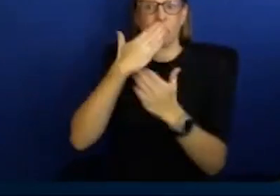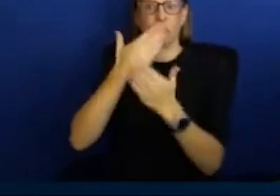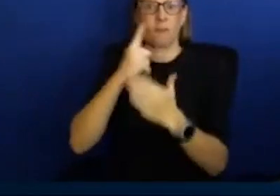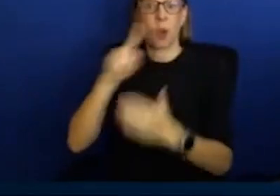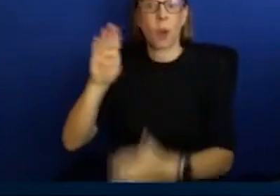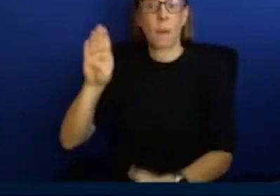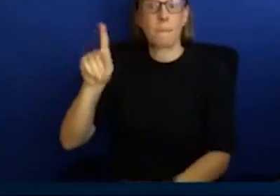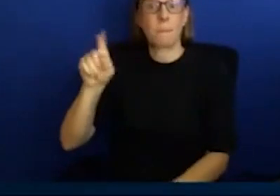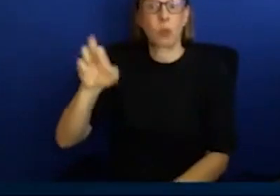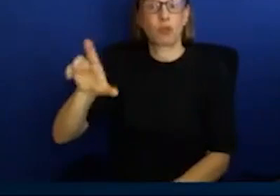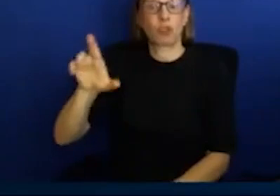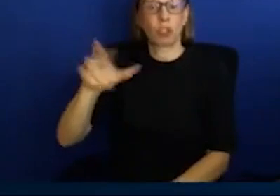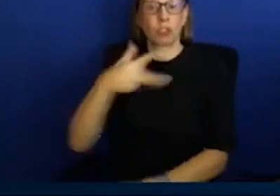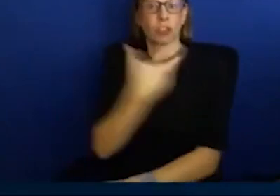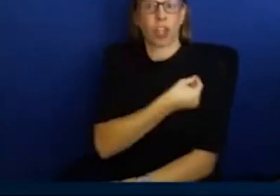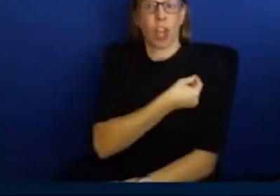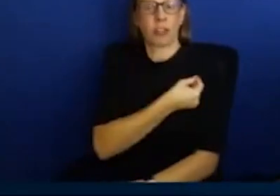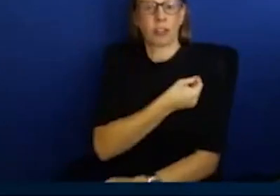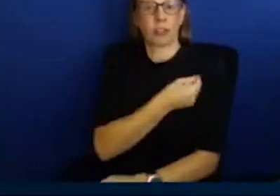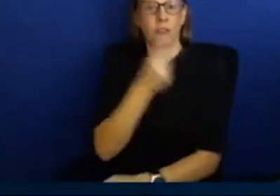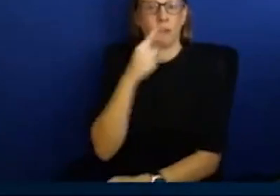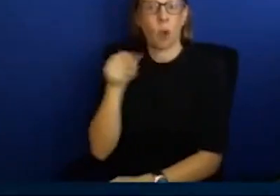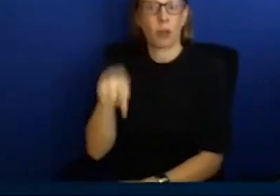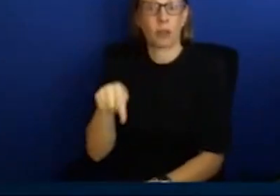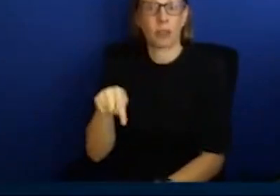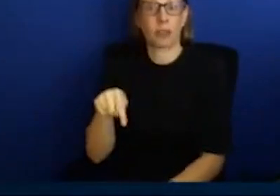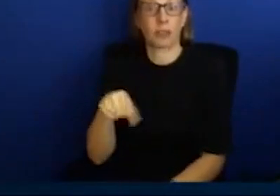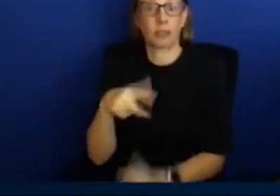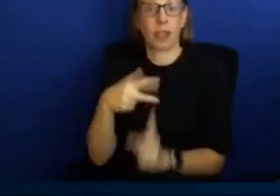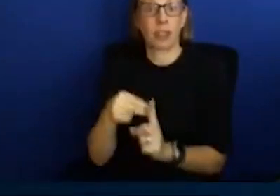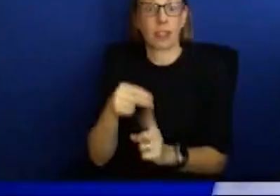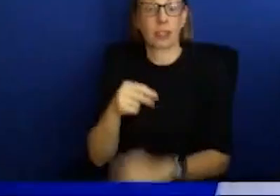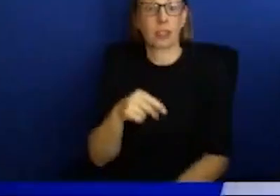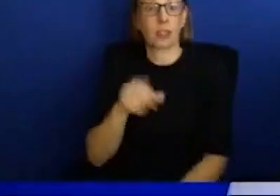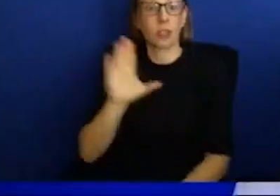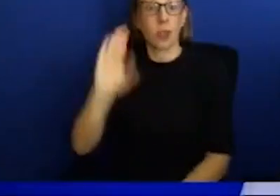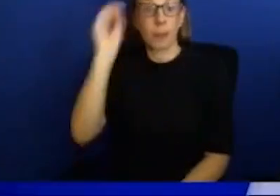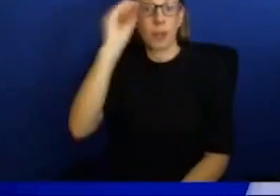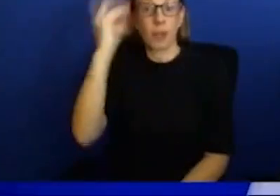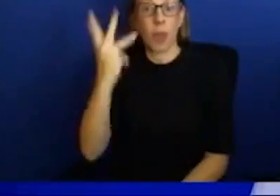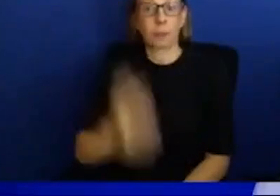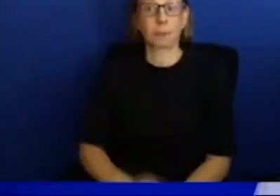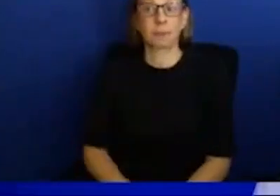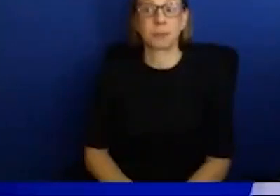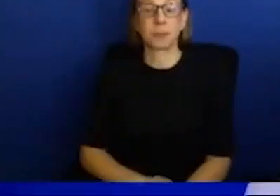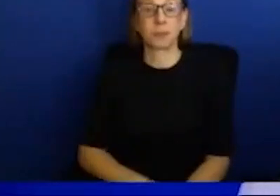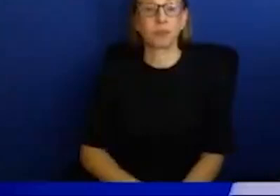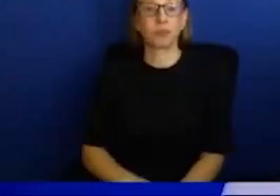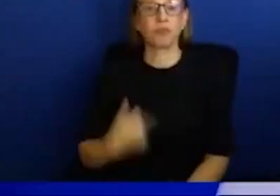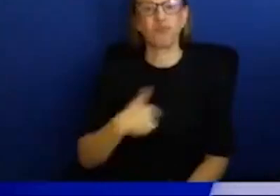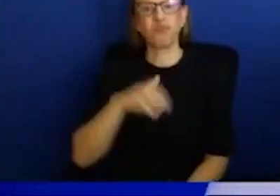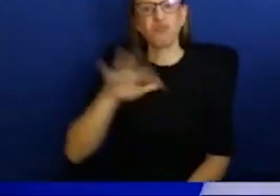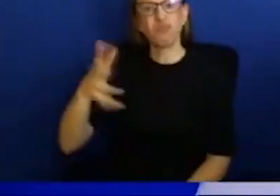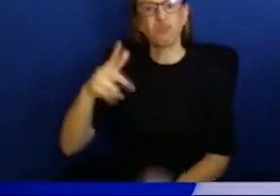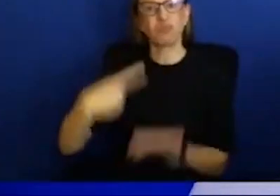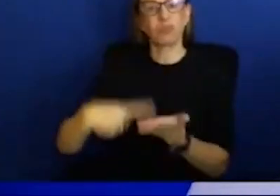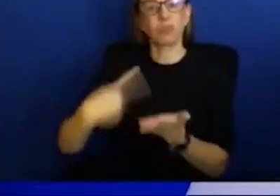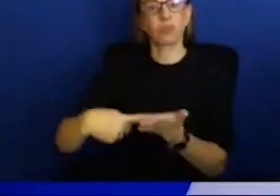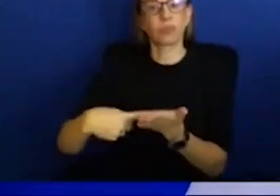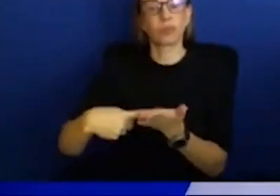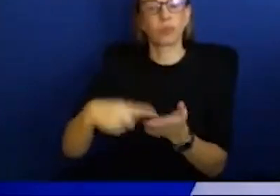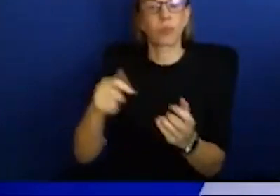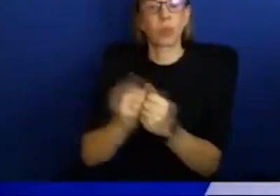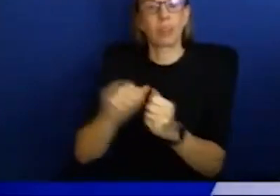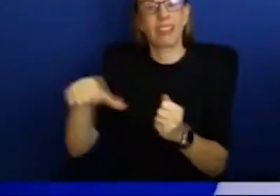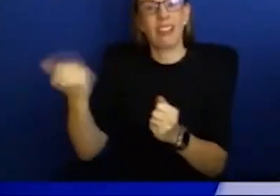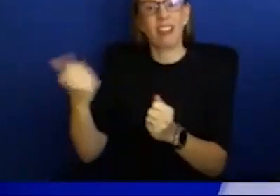its vaccine. What do you take from that? You know, I think it's what we've kind of talked about with the other